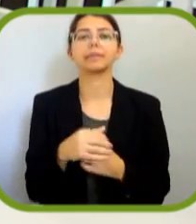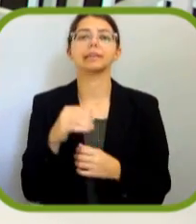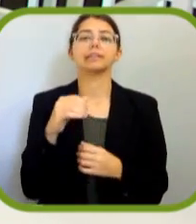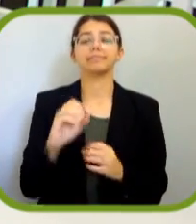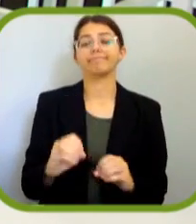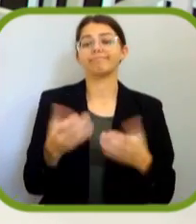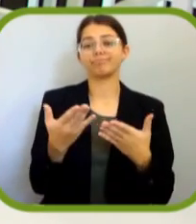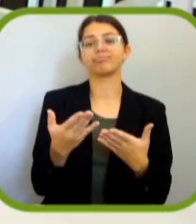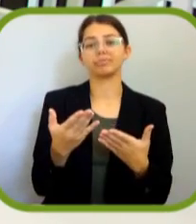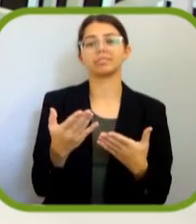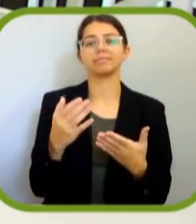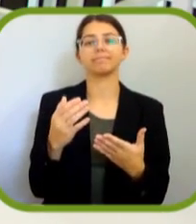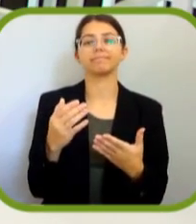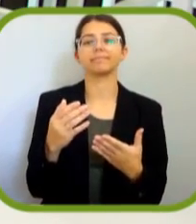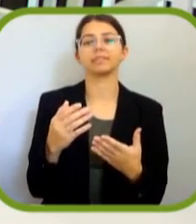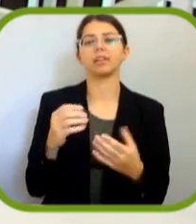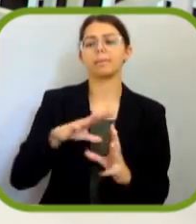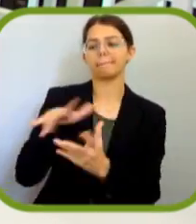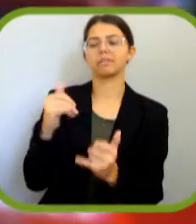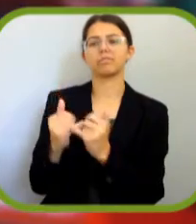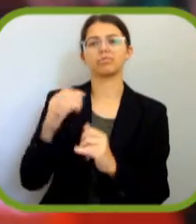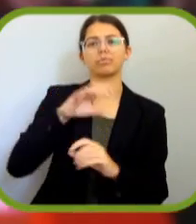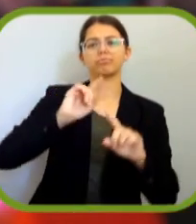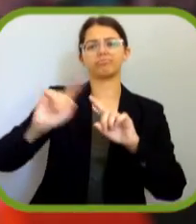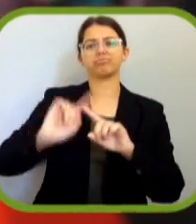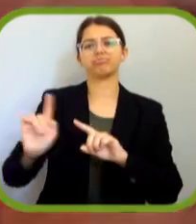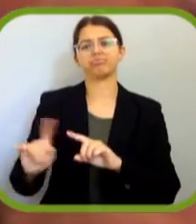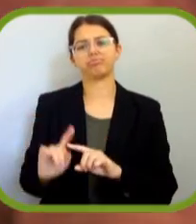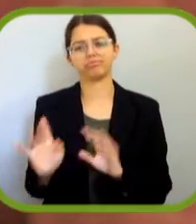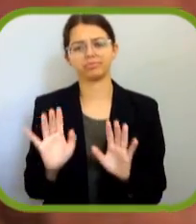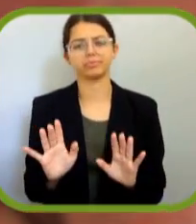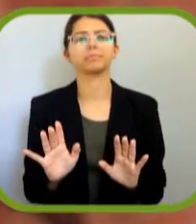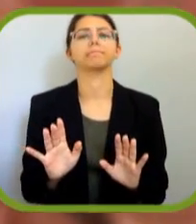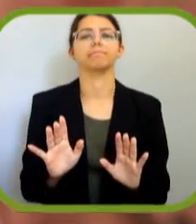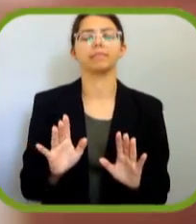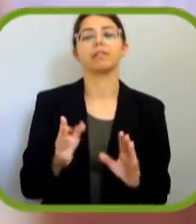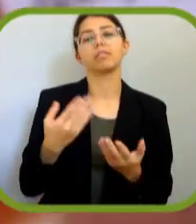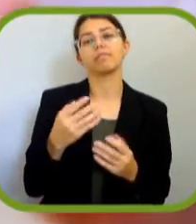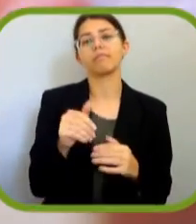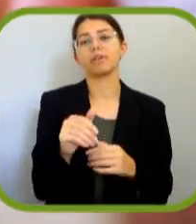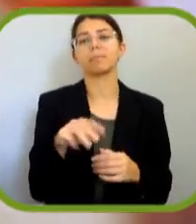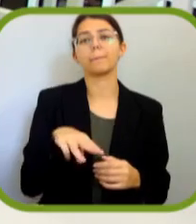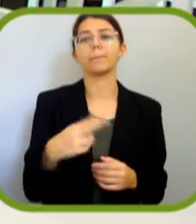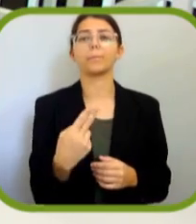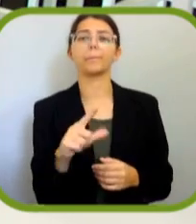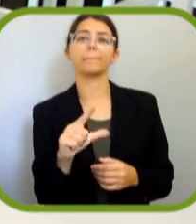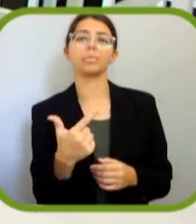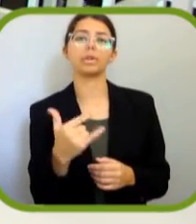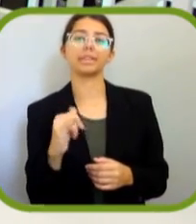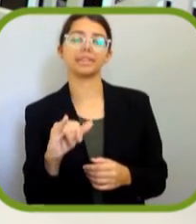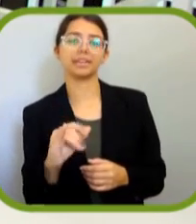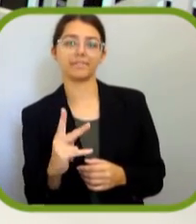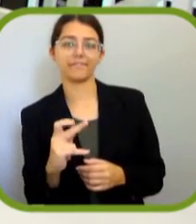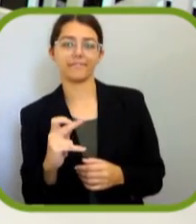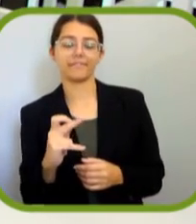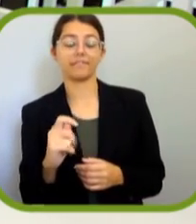that there will be verses or metaverses, right? There'll be multiple metaverses and we'll call them the multiverse in the end. You're going to have a lot